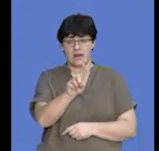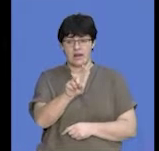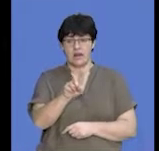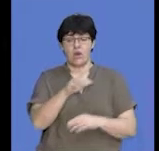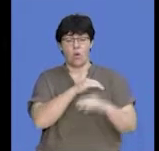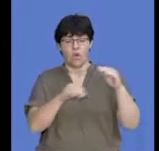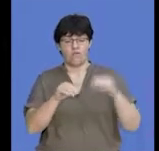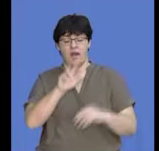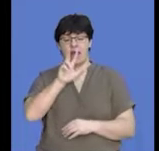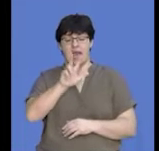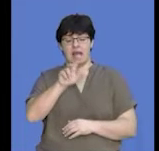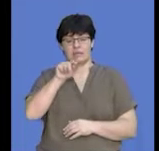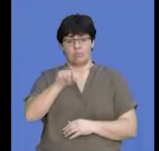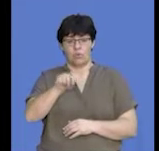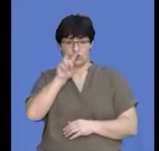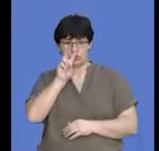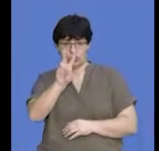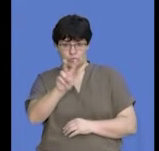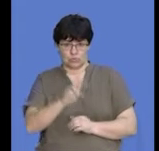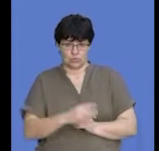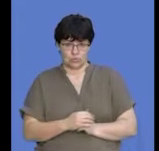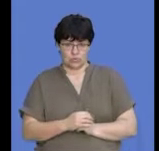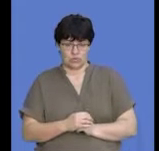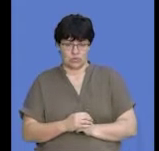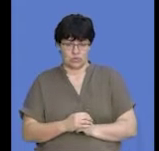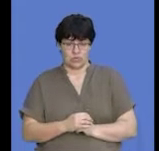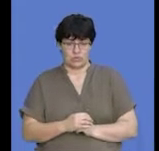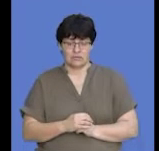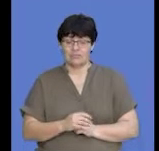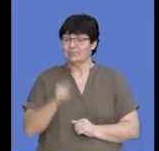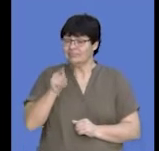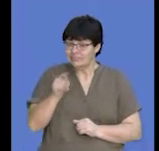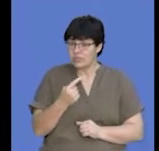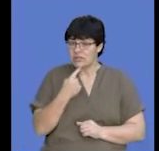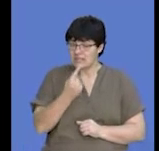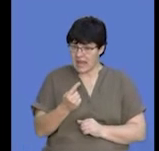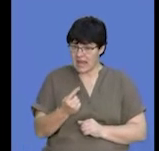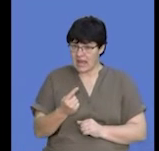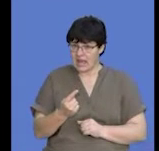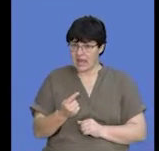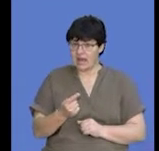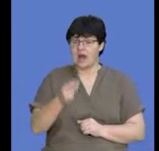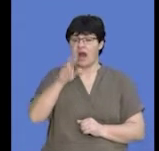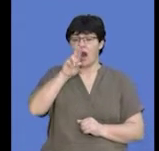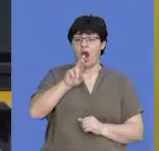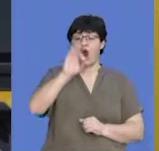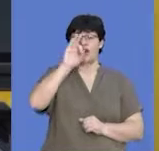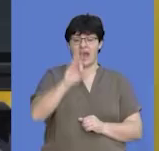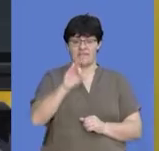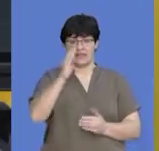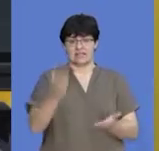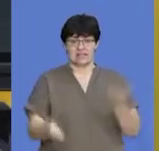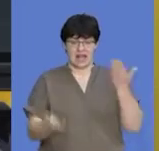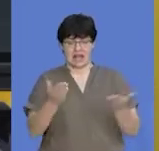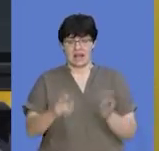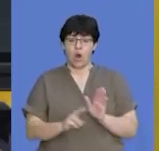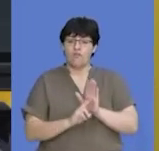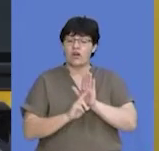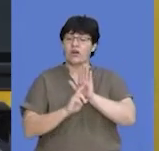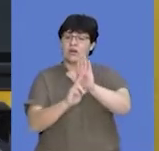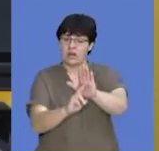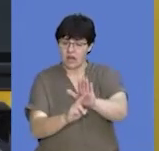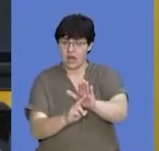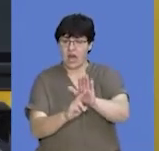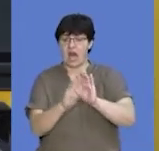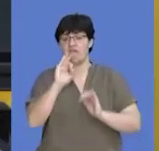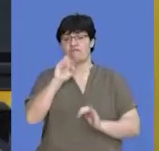over 8.2. Now this is what we call a RF scale, or a representative